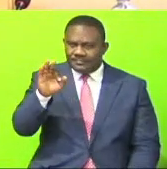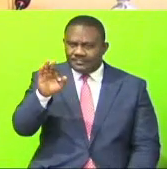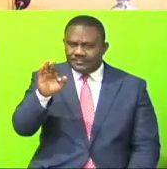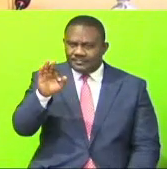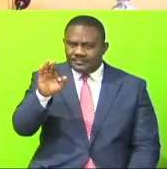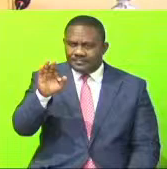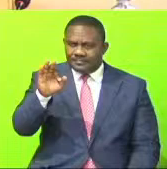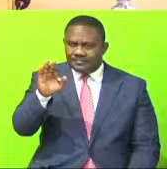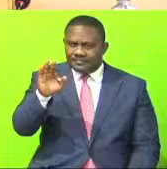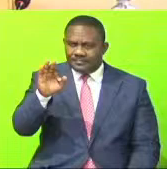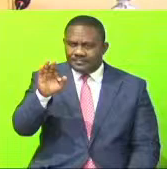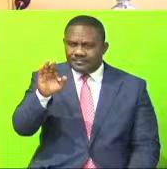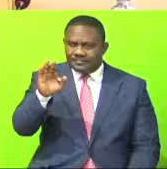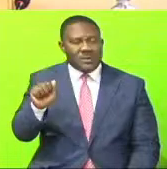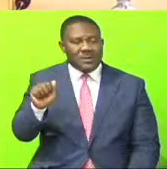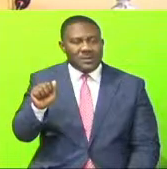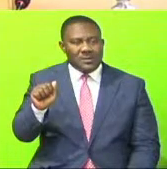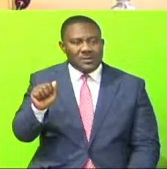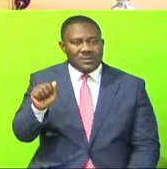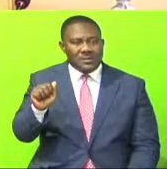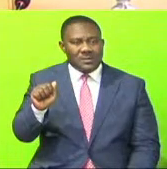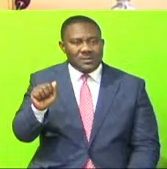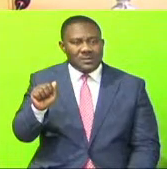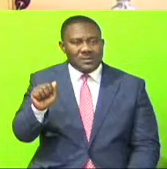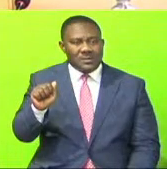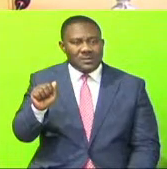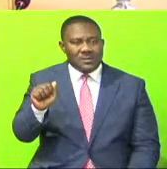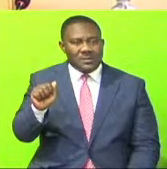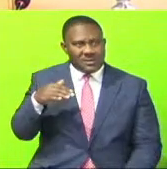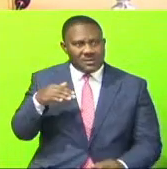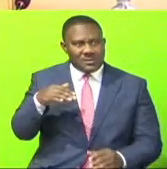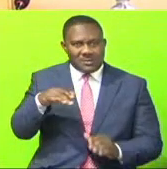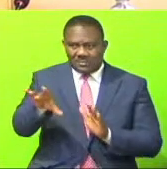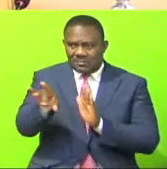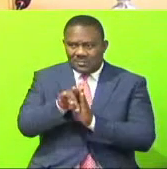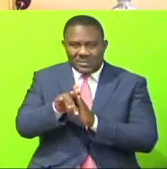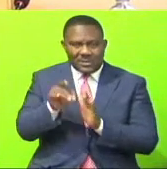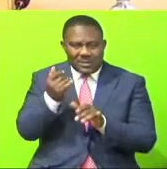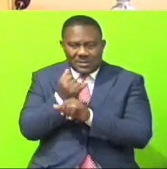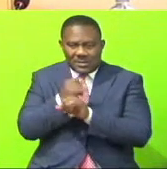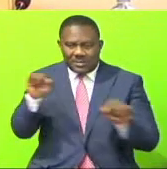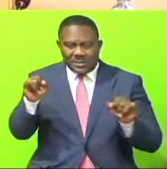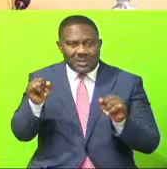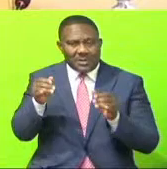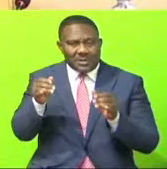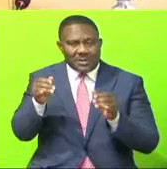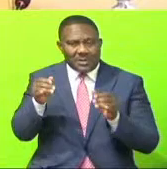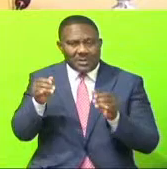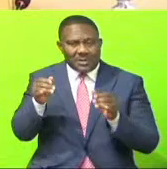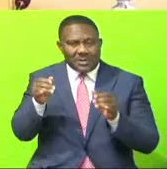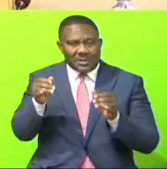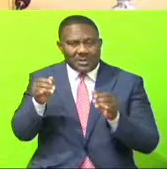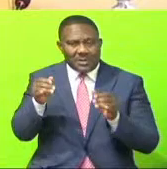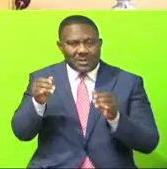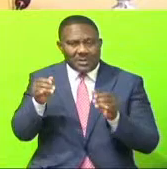Amwako Esiama, was elected as an independent candidate, but he has failed